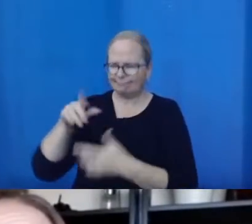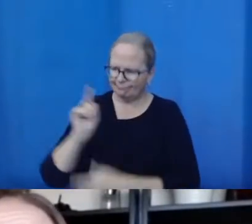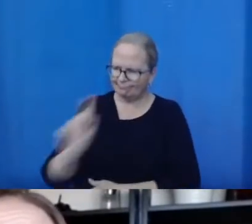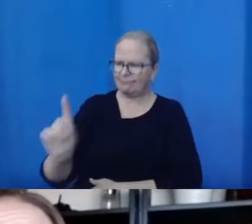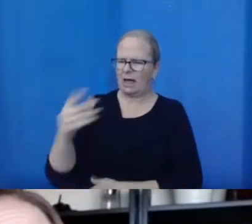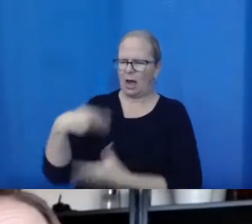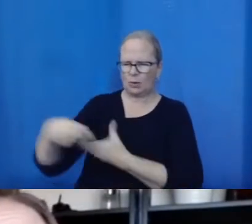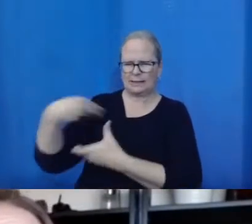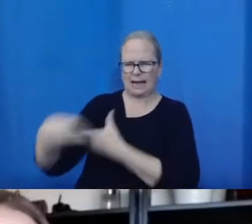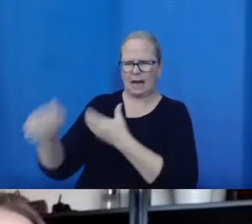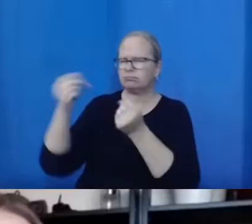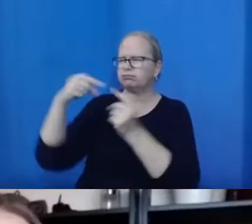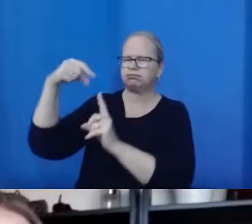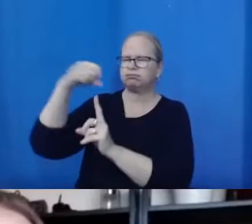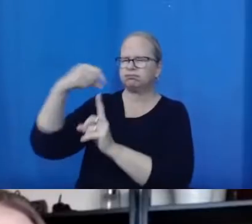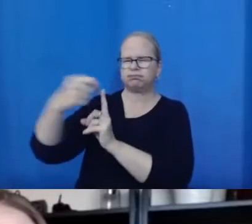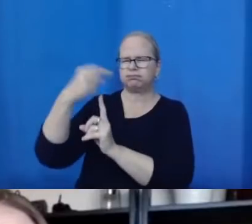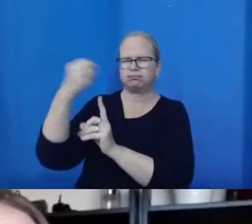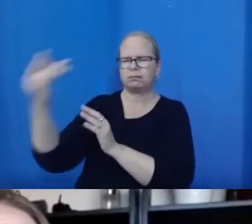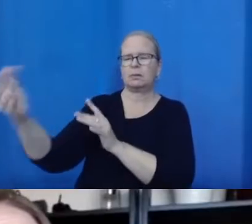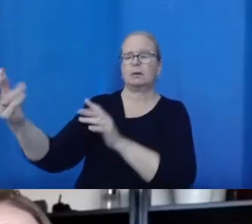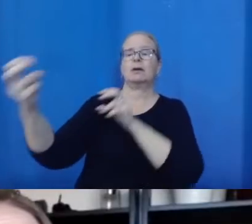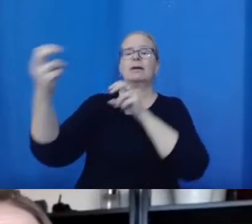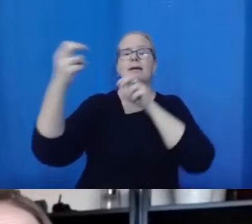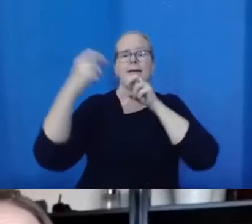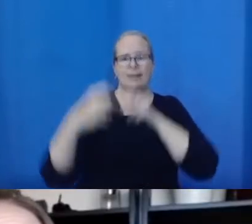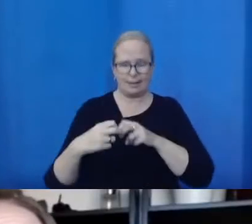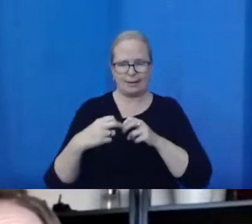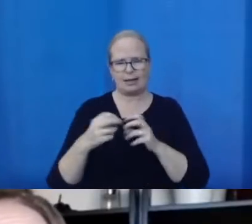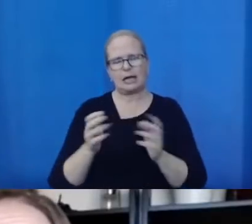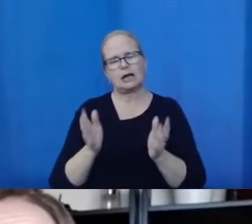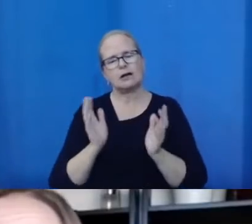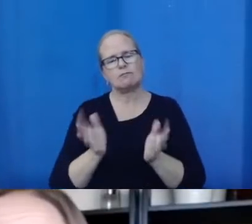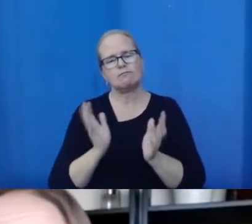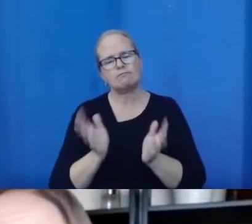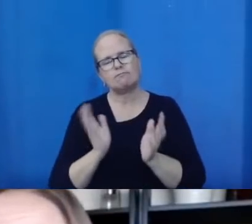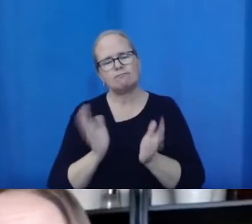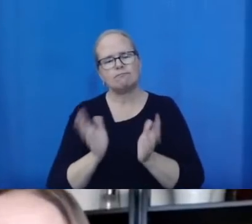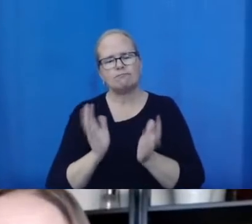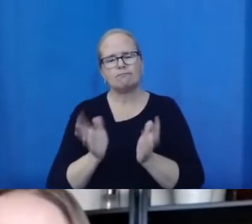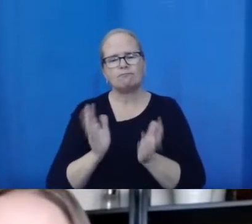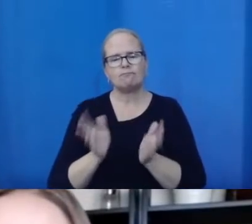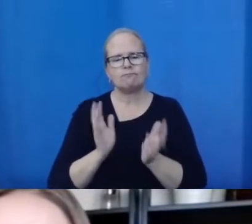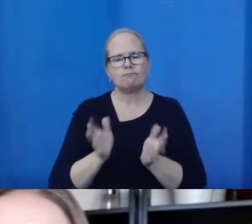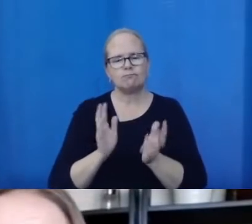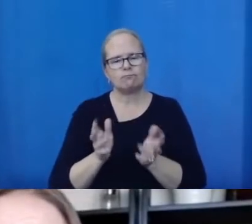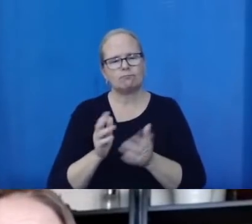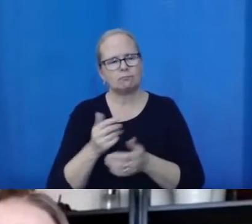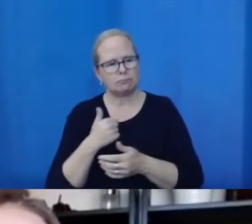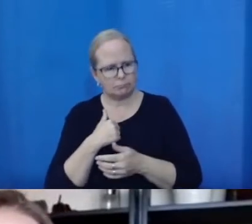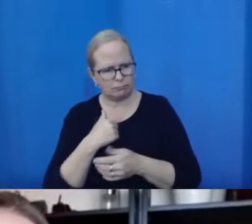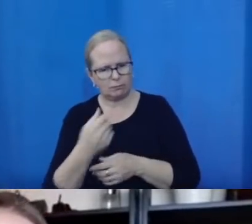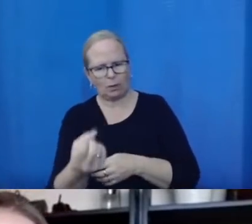space, and especially because we're going to be talking about mental health, that's huge. I think as parents, we often want to jump in and try to fix things.